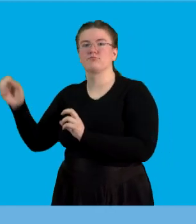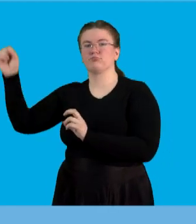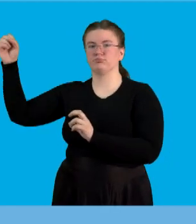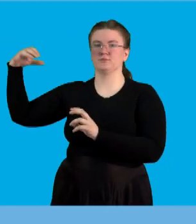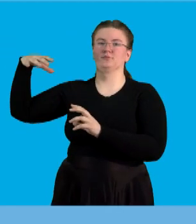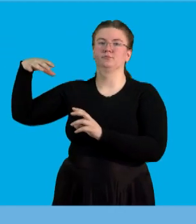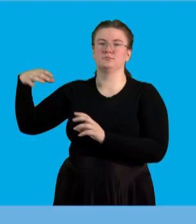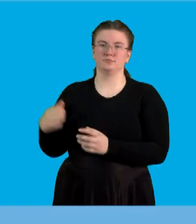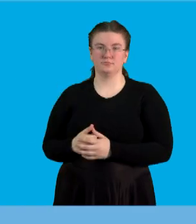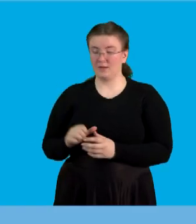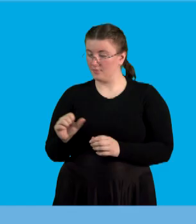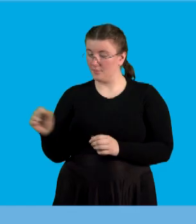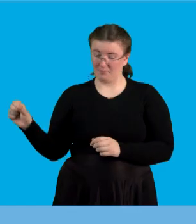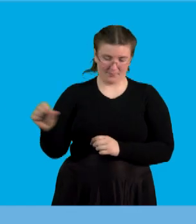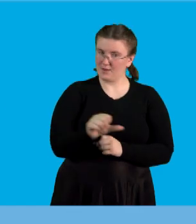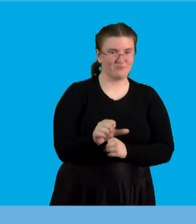anywhere else.